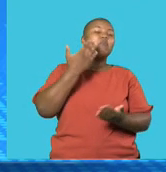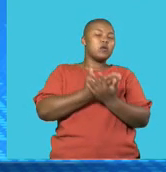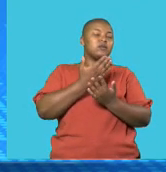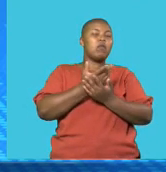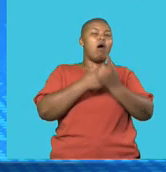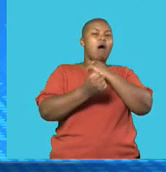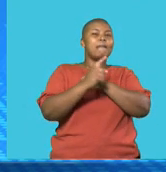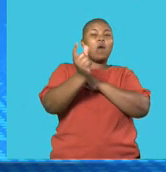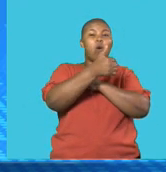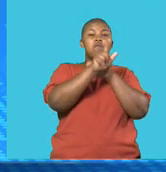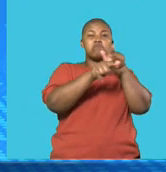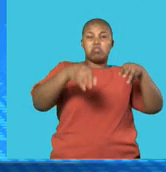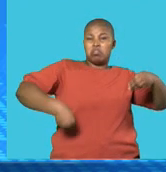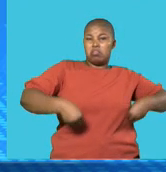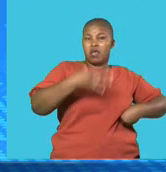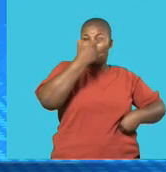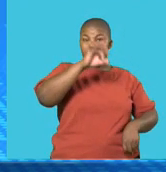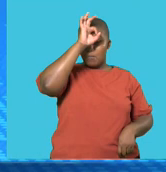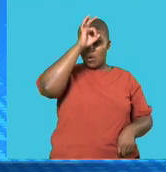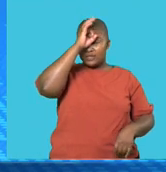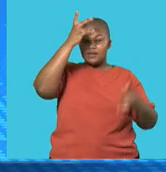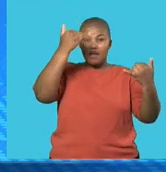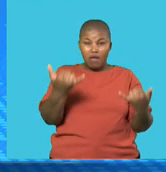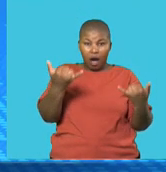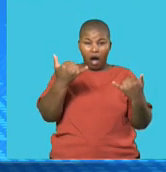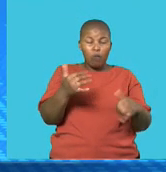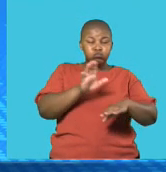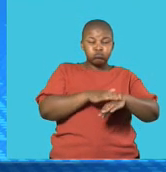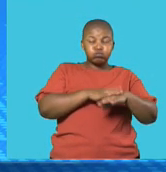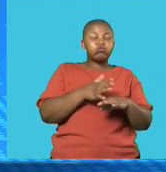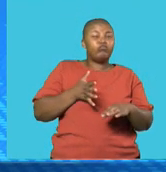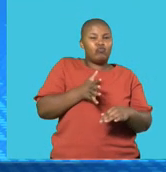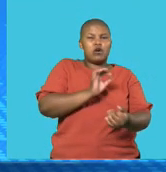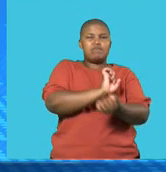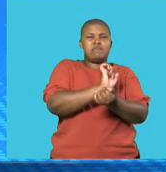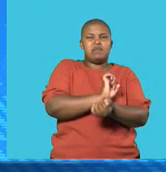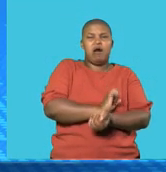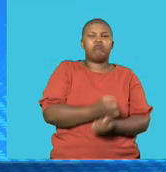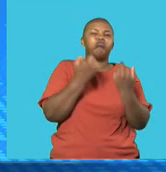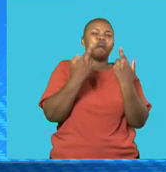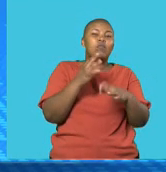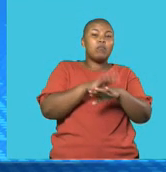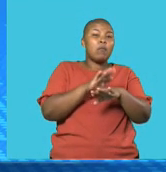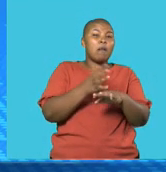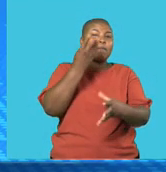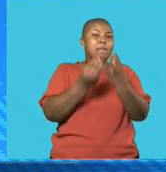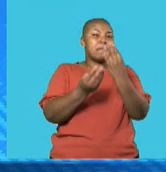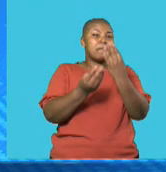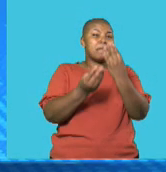police are hot on the heels of more suspects that are suspected to be linked to this elderly woman.